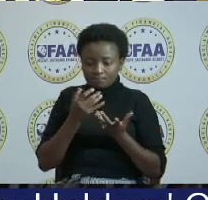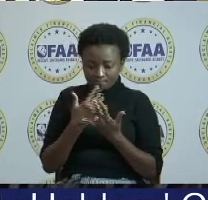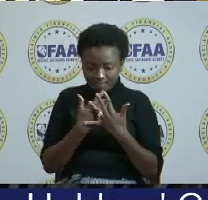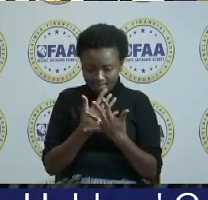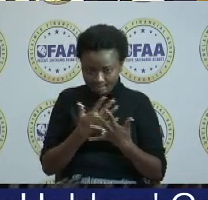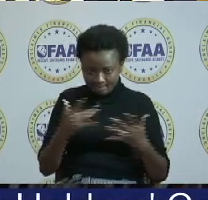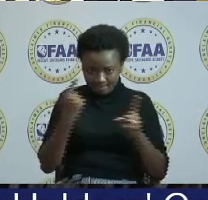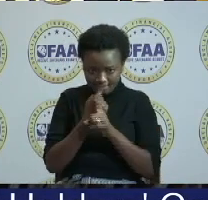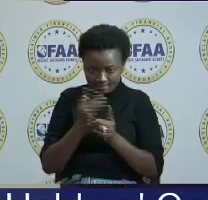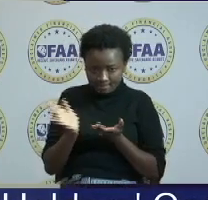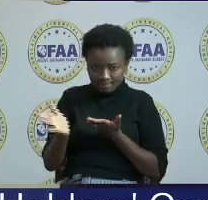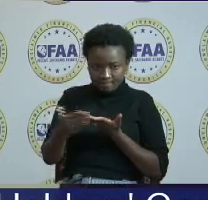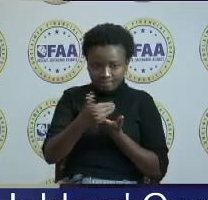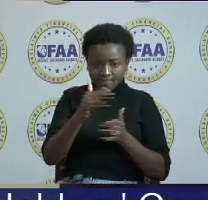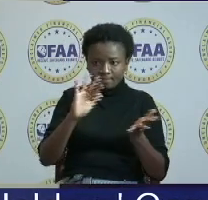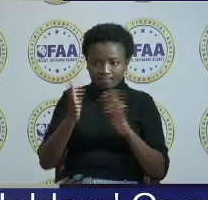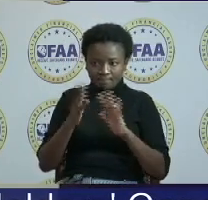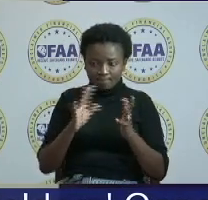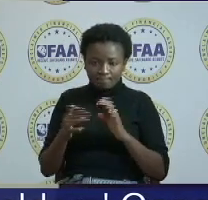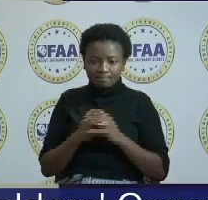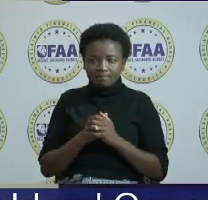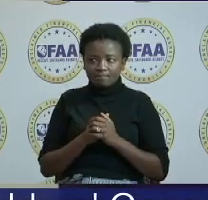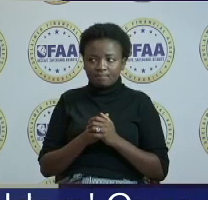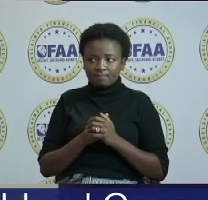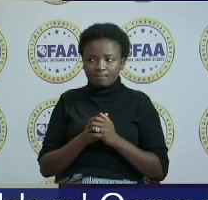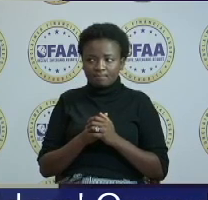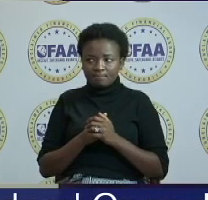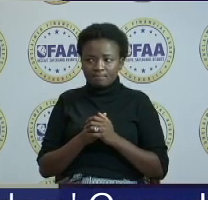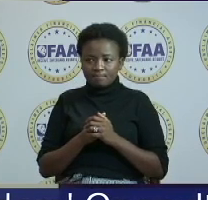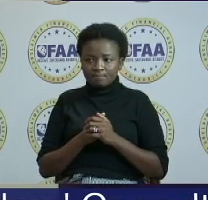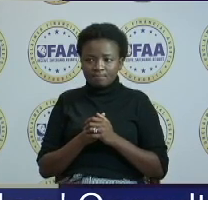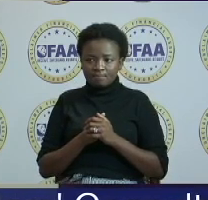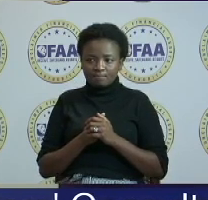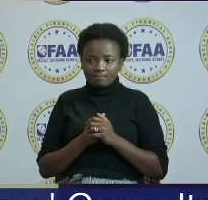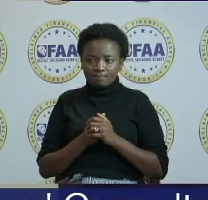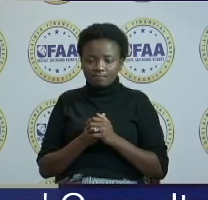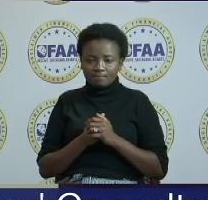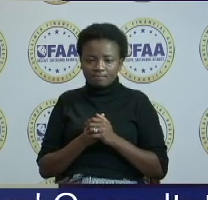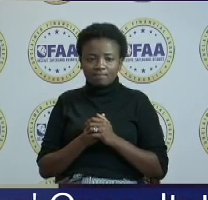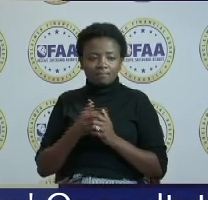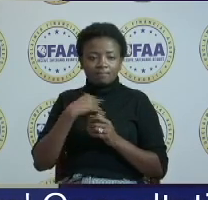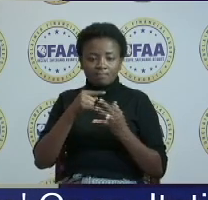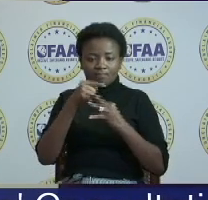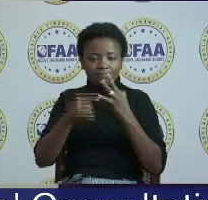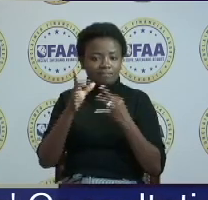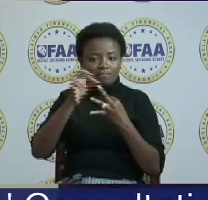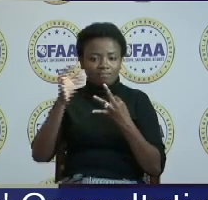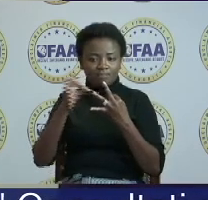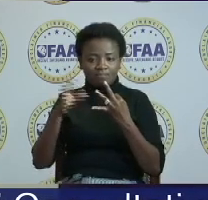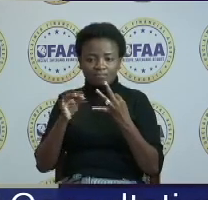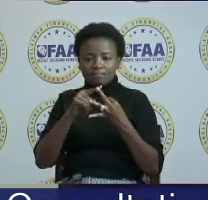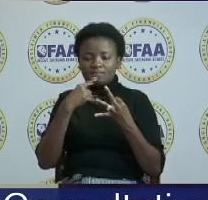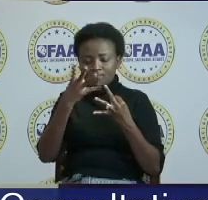unclaimed financial assets to the authority through the UFAA reporting portal? There were three options. That was